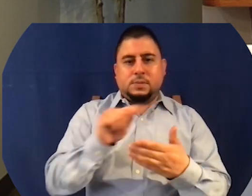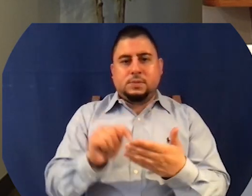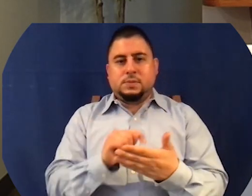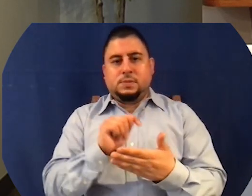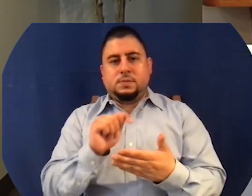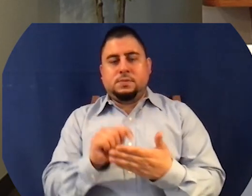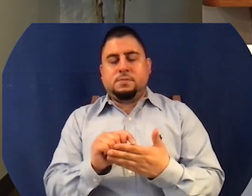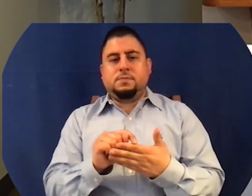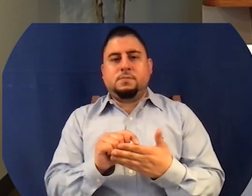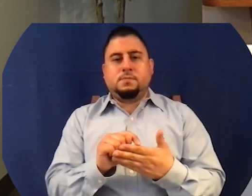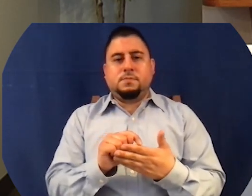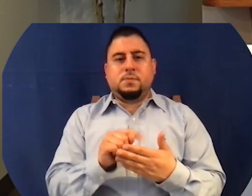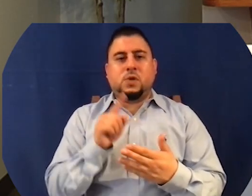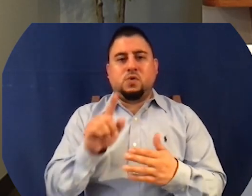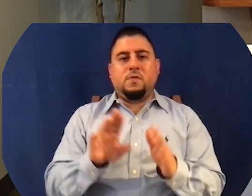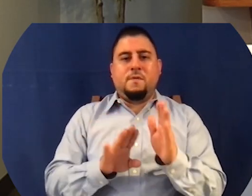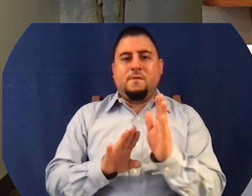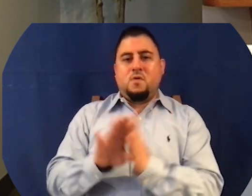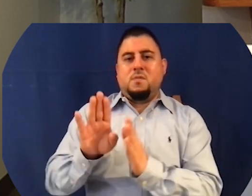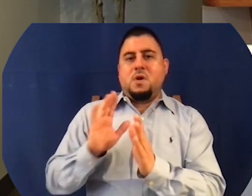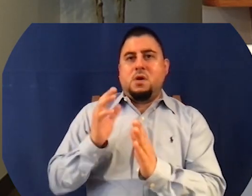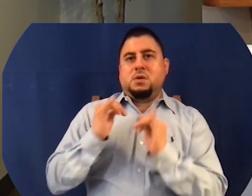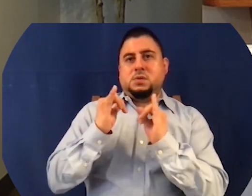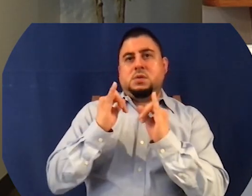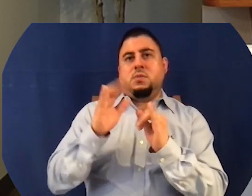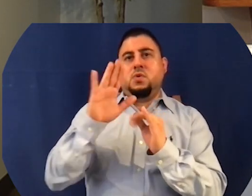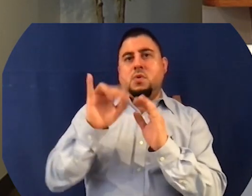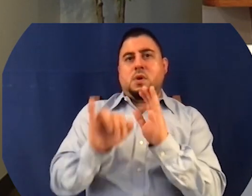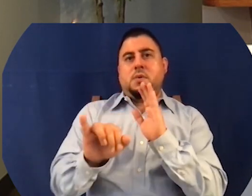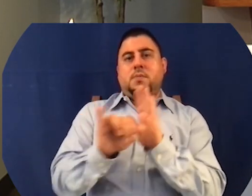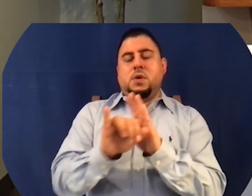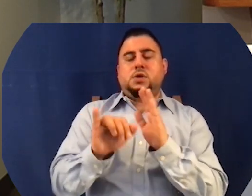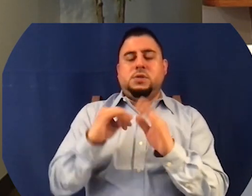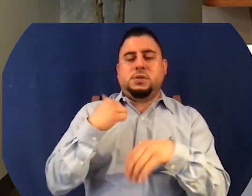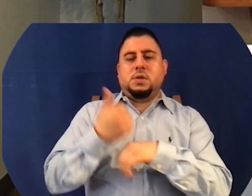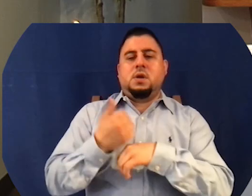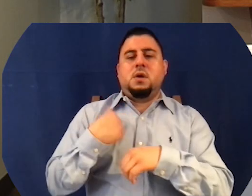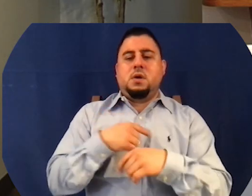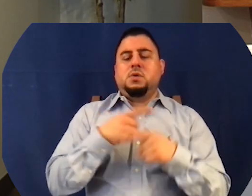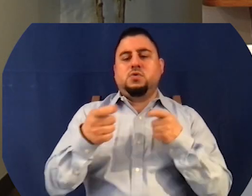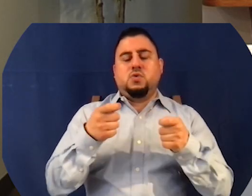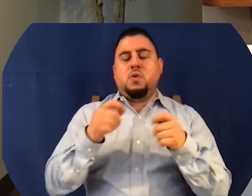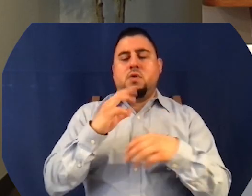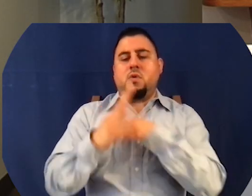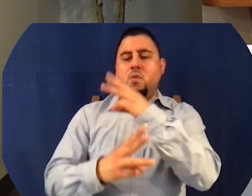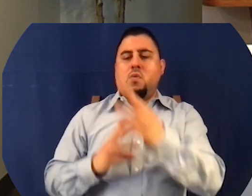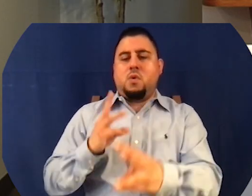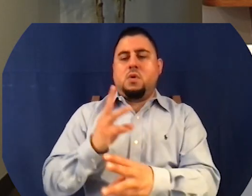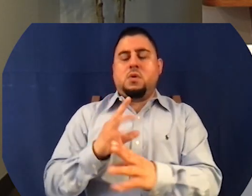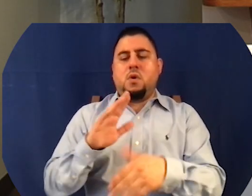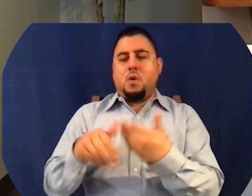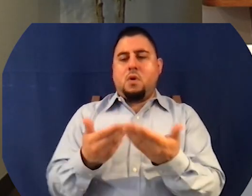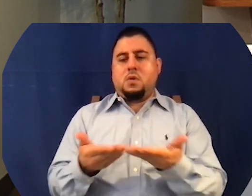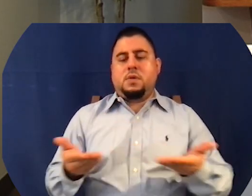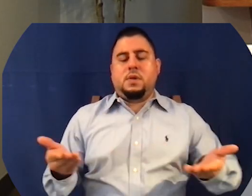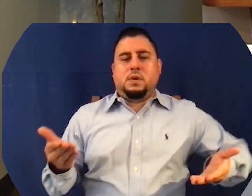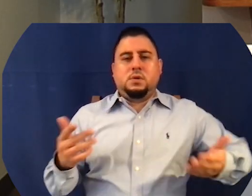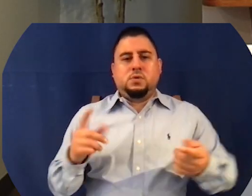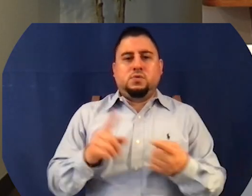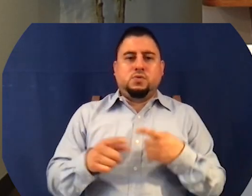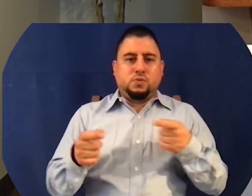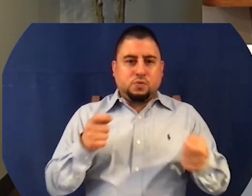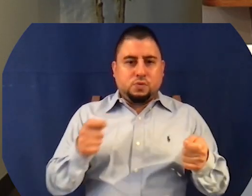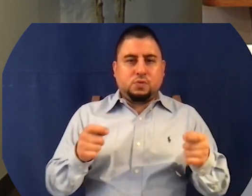seasons. You formed us in your own image and set us over the whole world in all its wonders